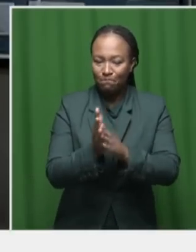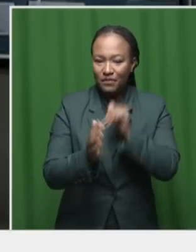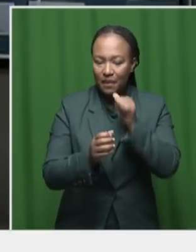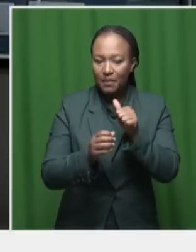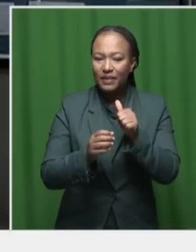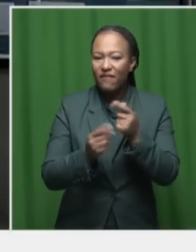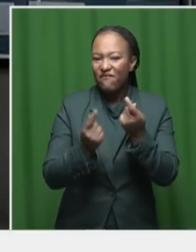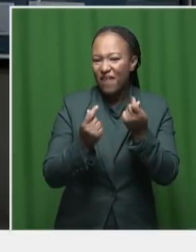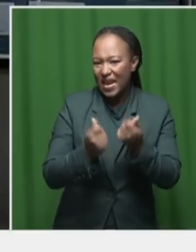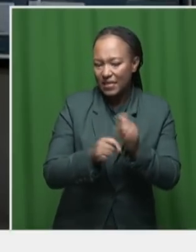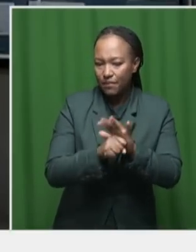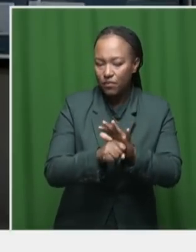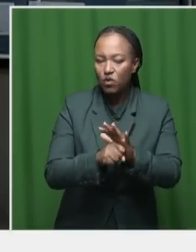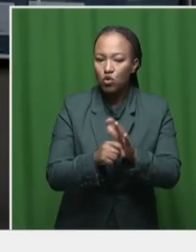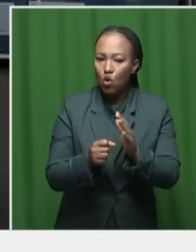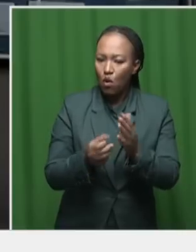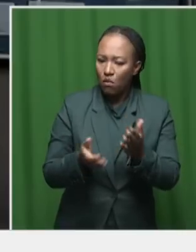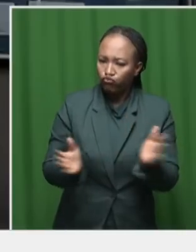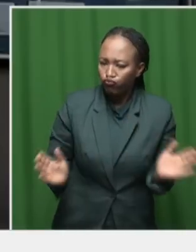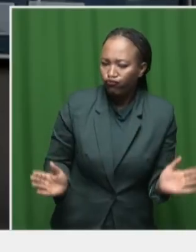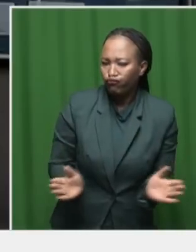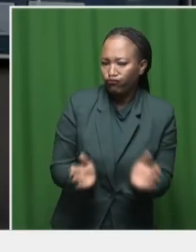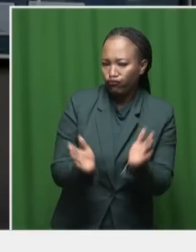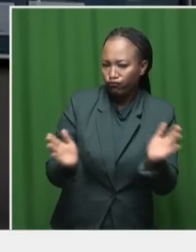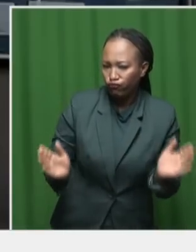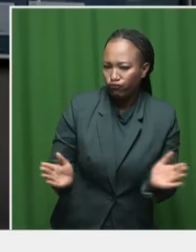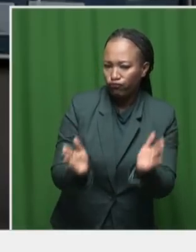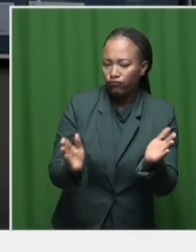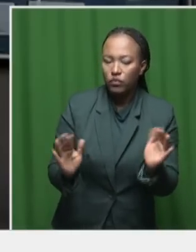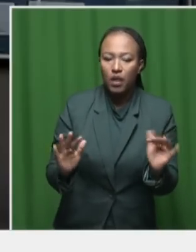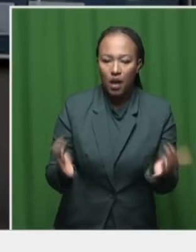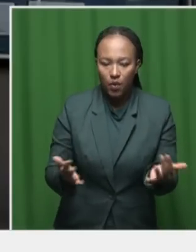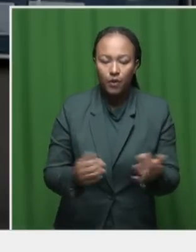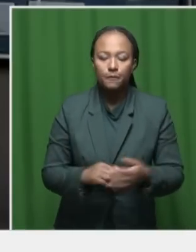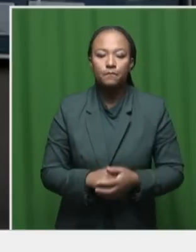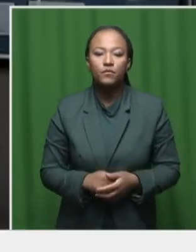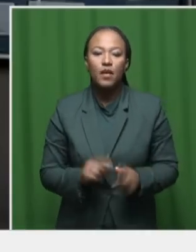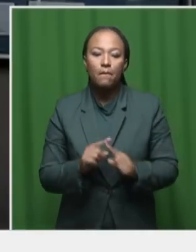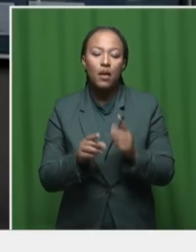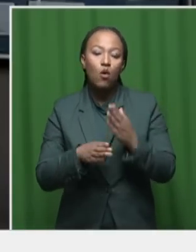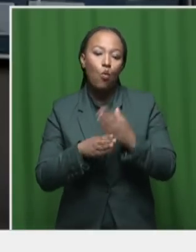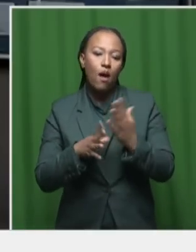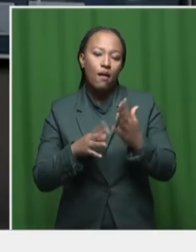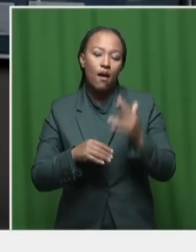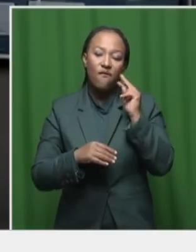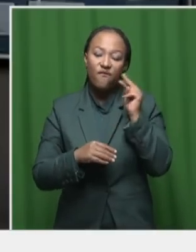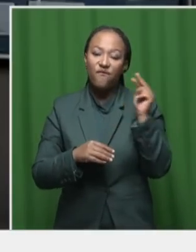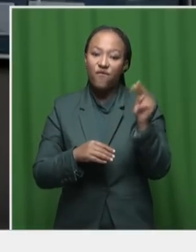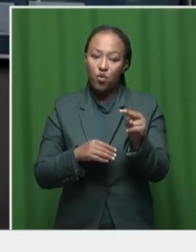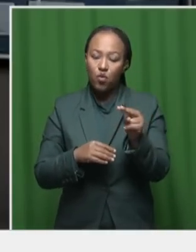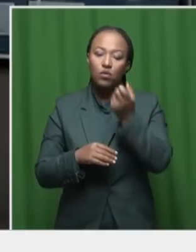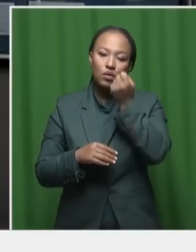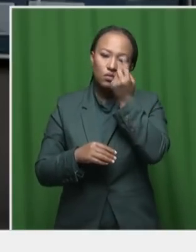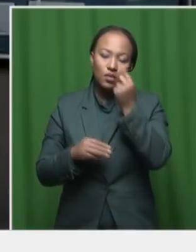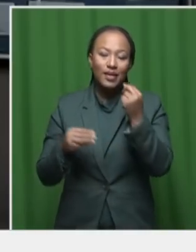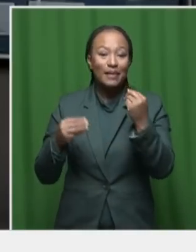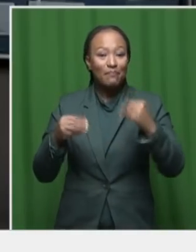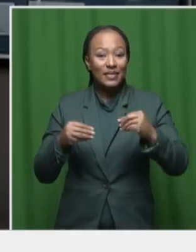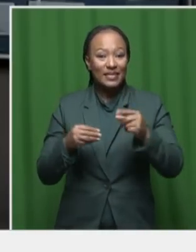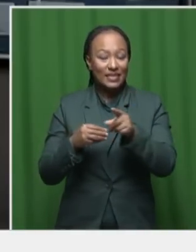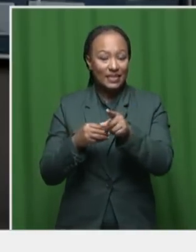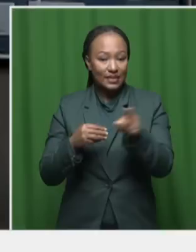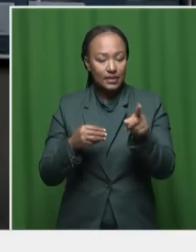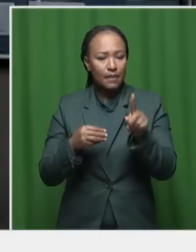pressures, how you can keep them motivated. But from a worker's point of view, I think it's important to understand that businesses are there, that businesses